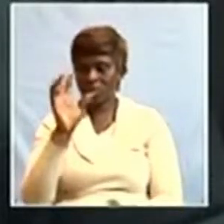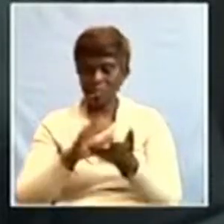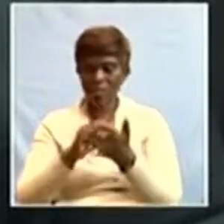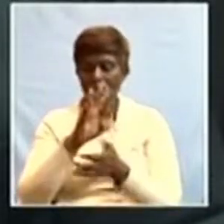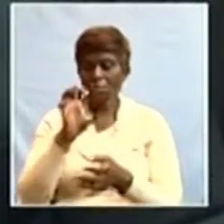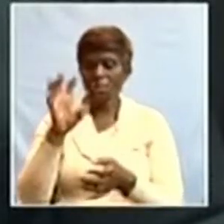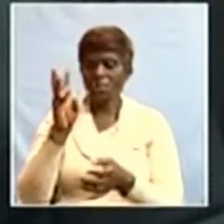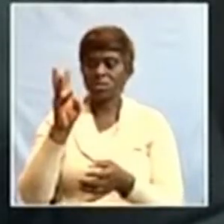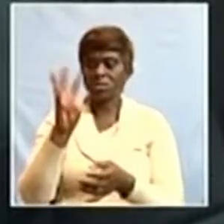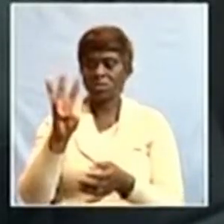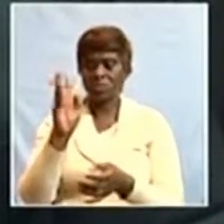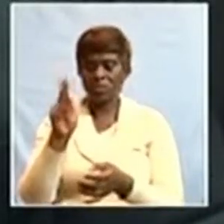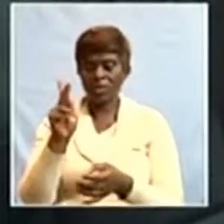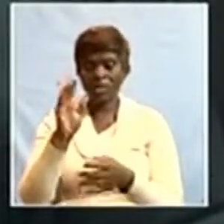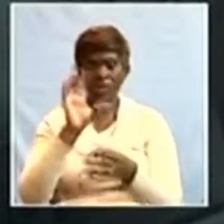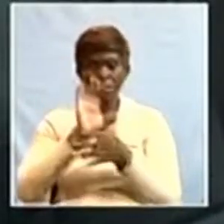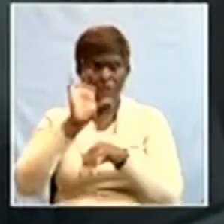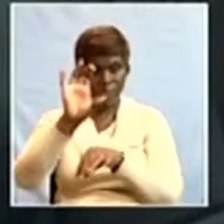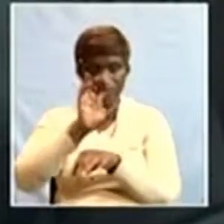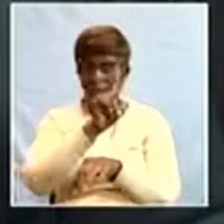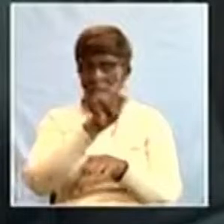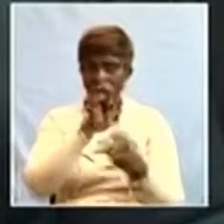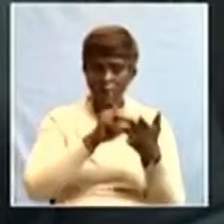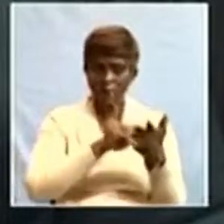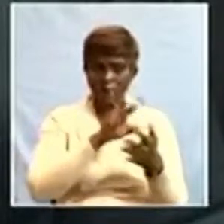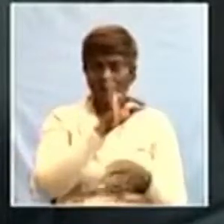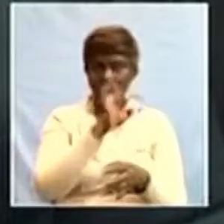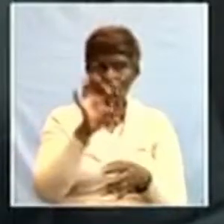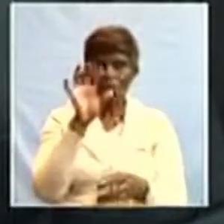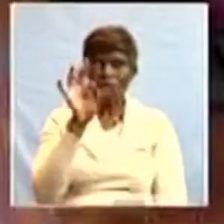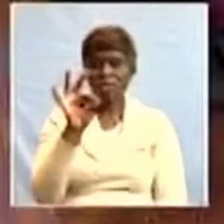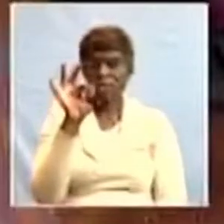96,464 kwacha, Chipata